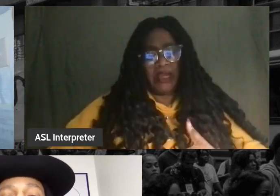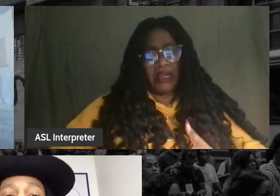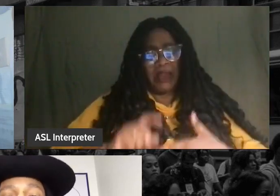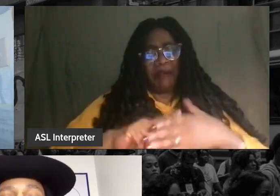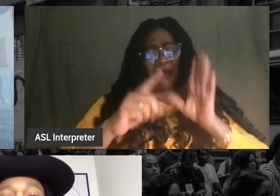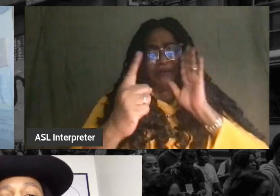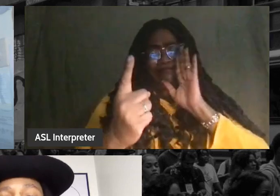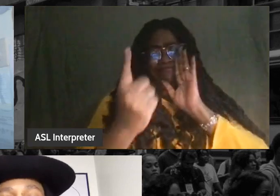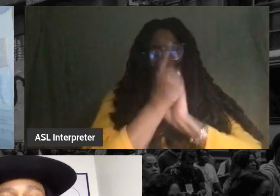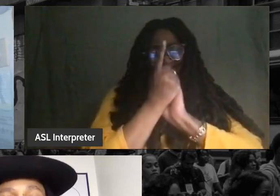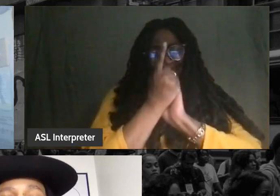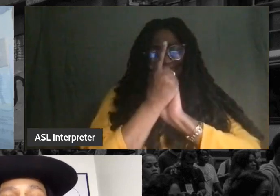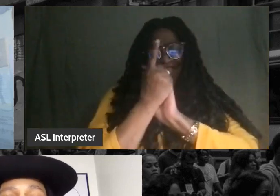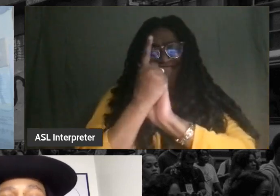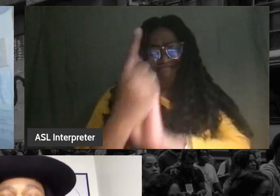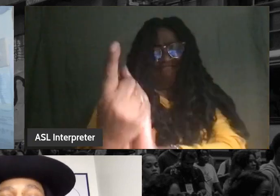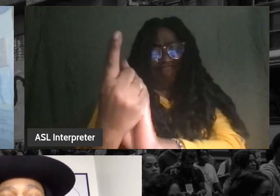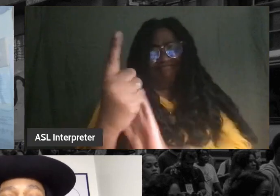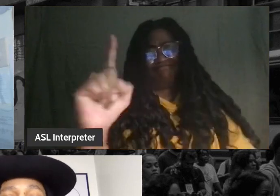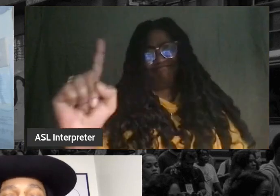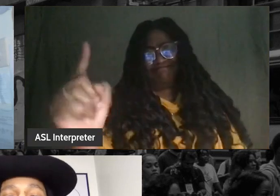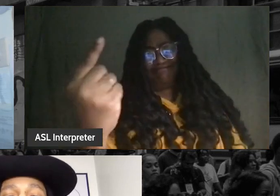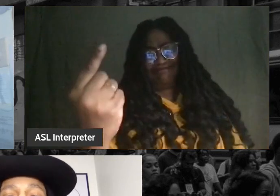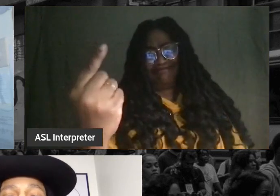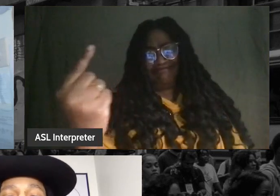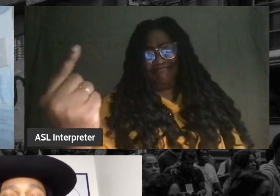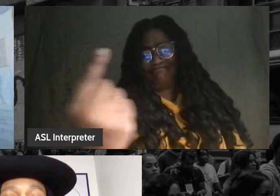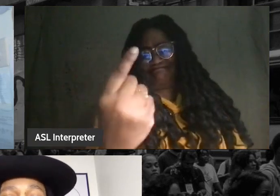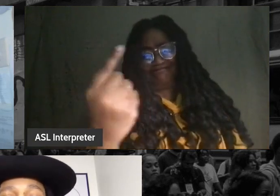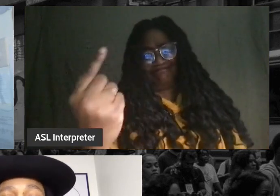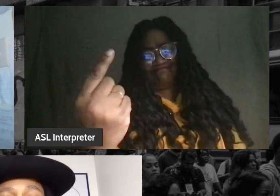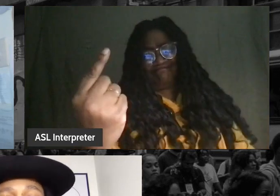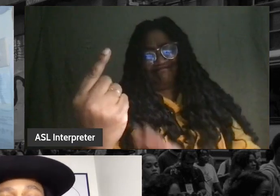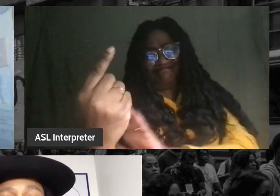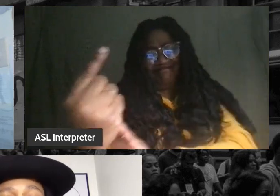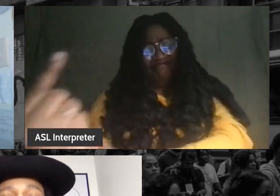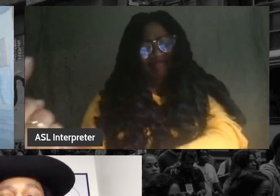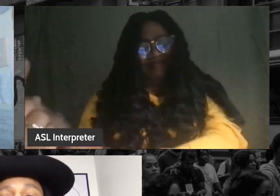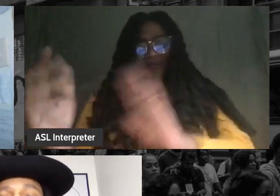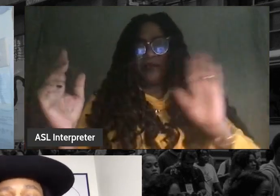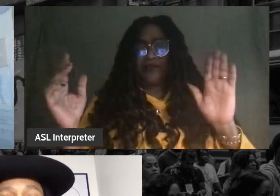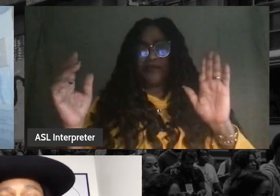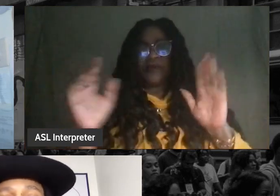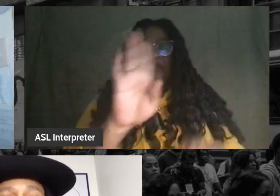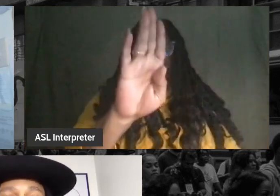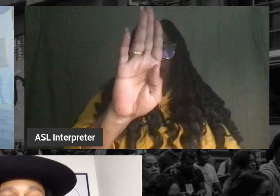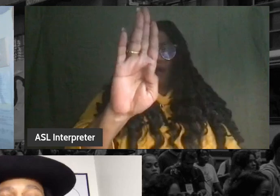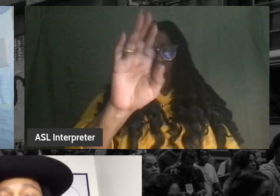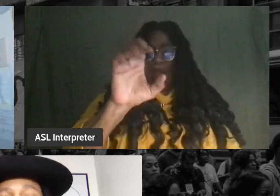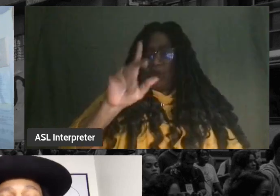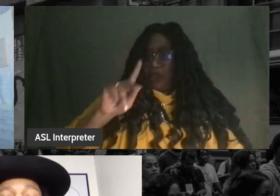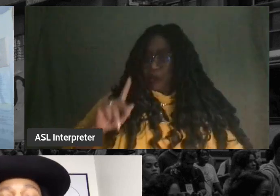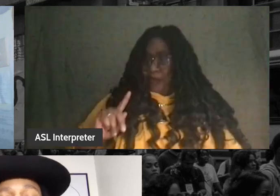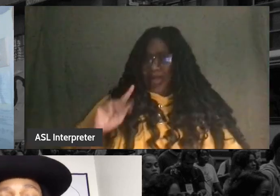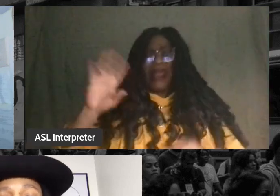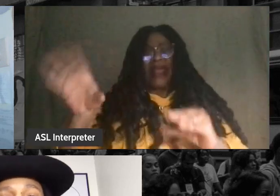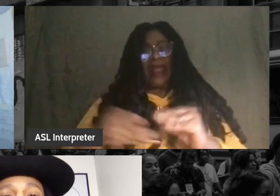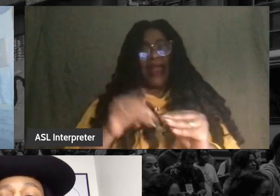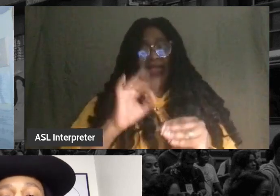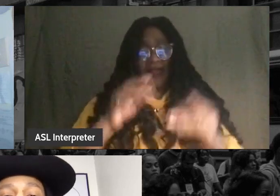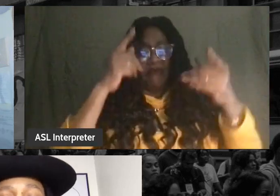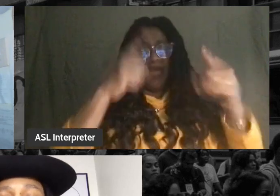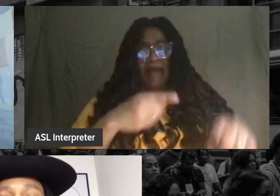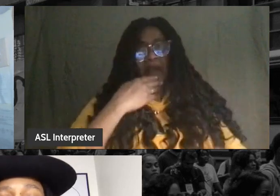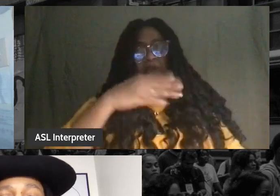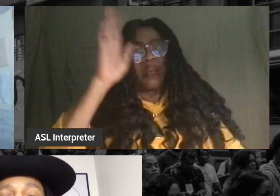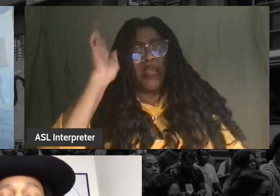having being gay in the barbershop. And I would go back to this script and add to it every time I had a traumatic